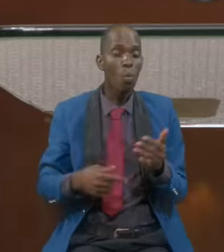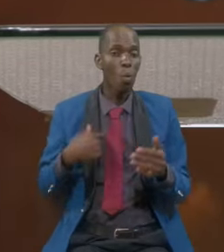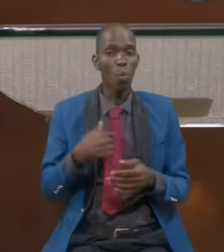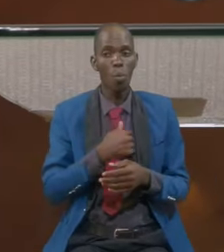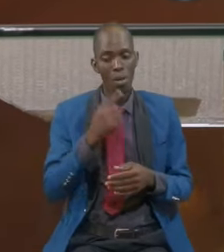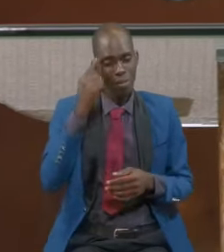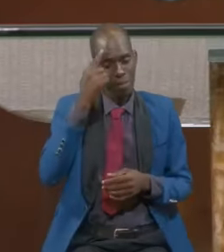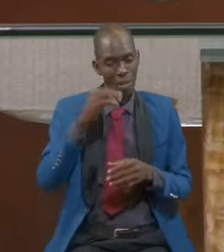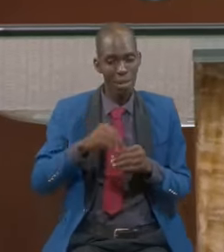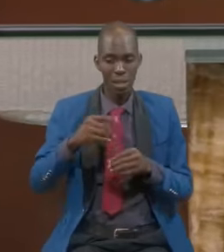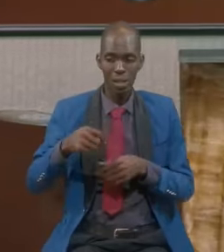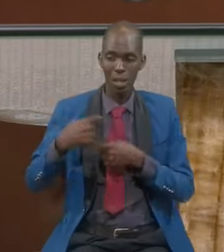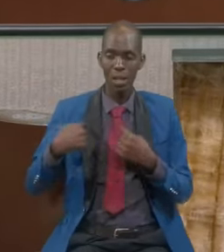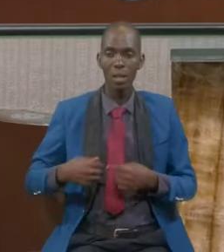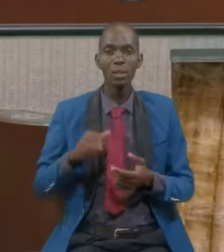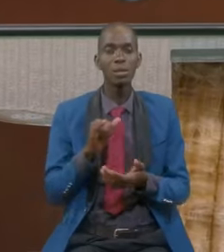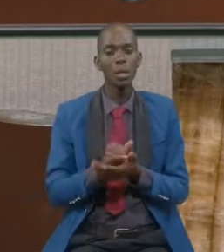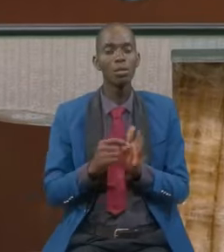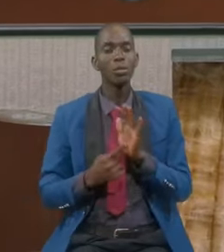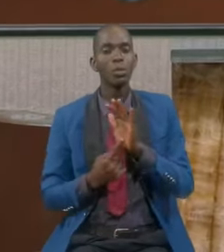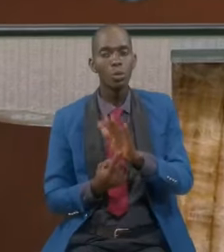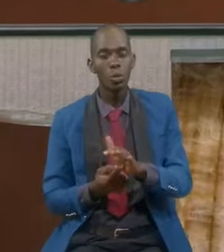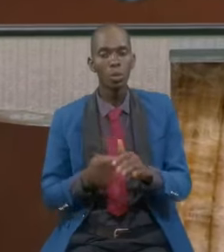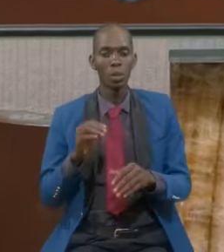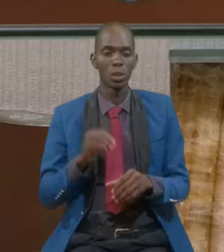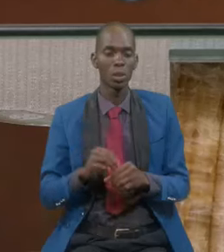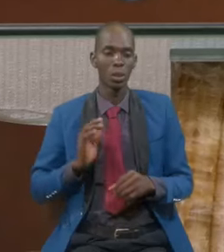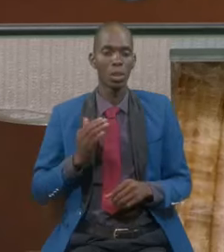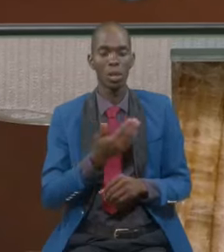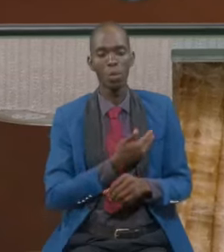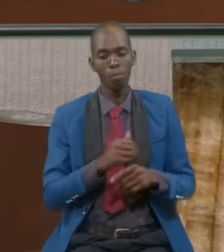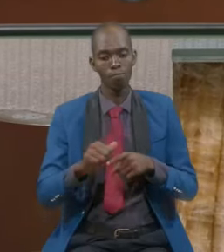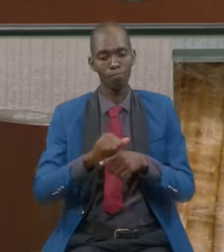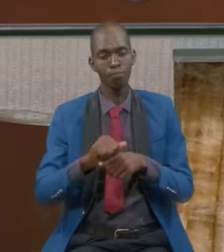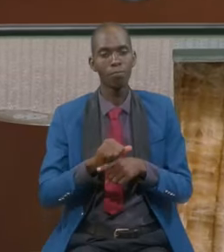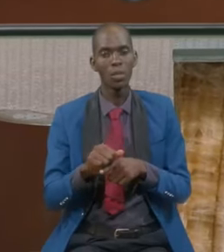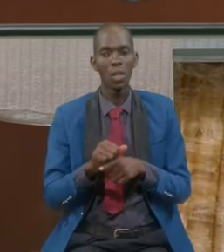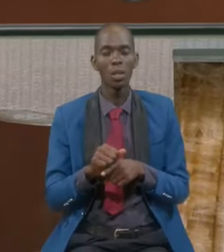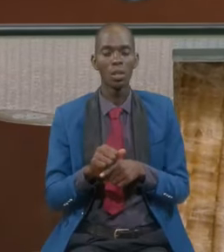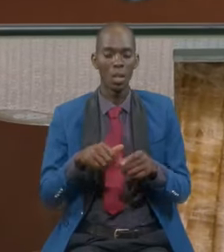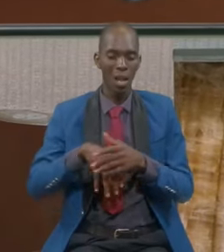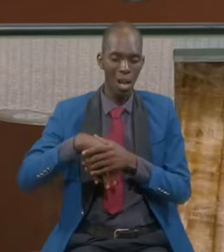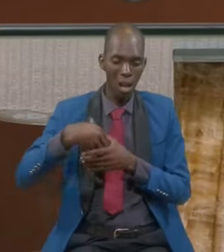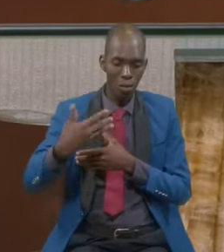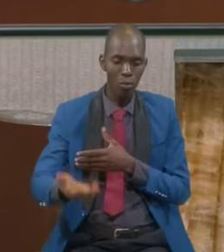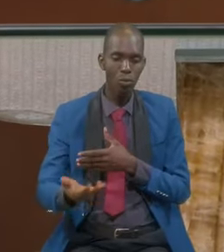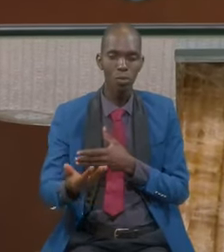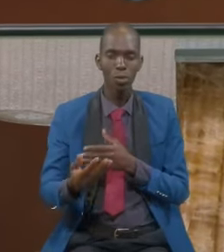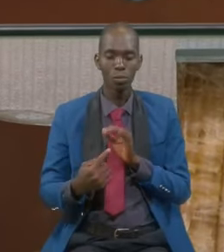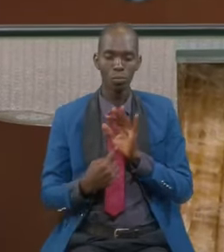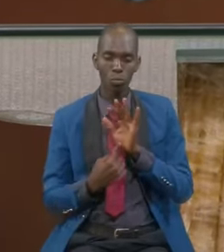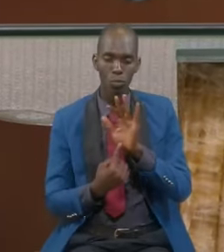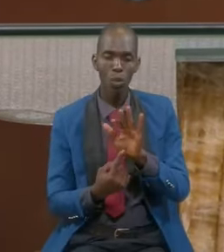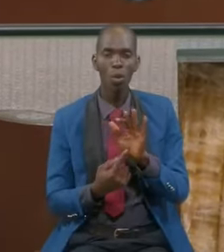heart that shows forth in our practical outward